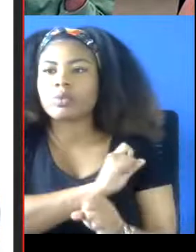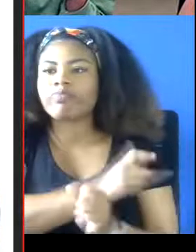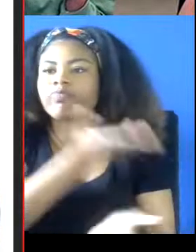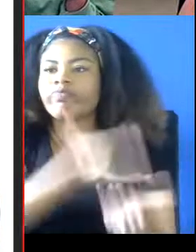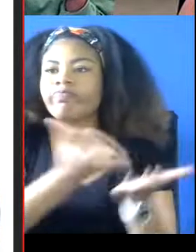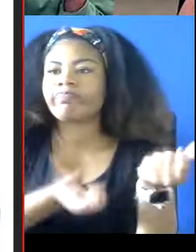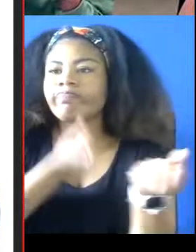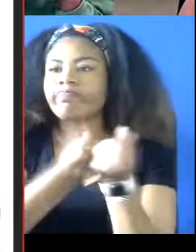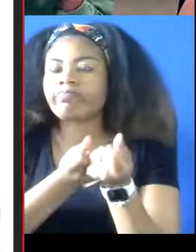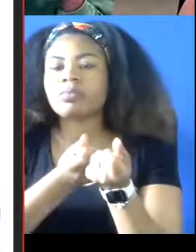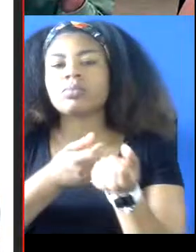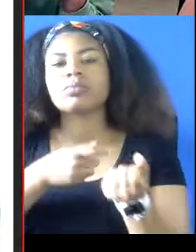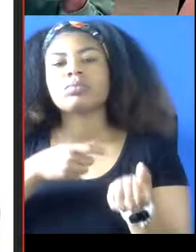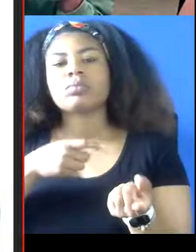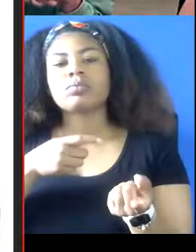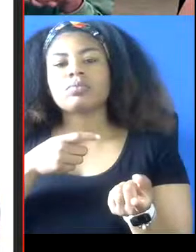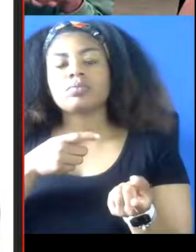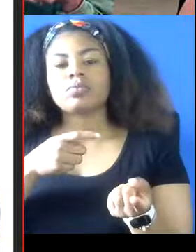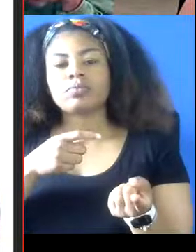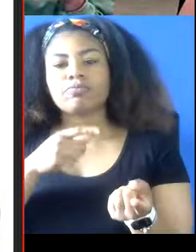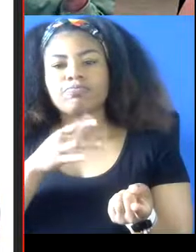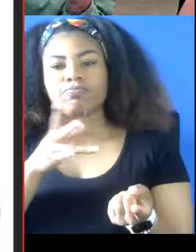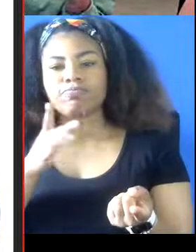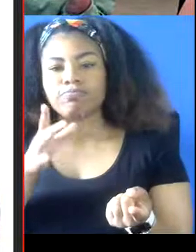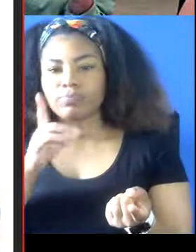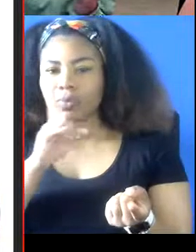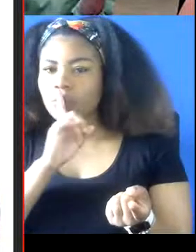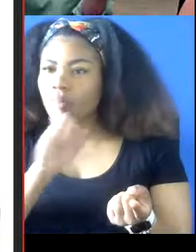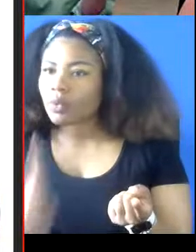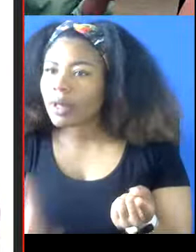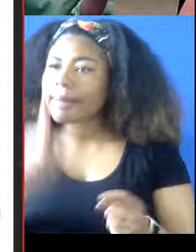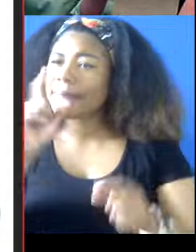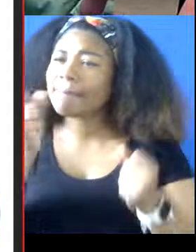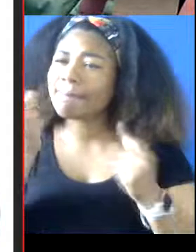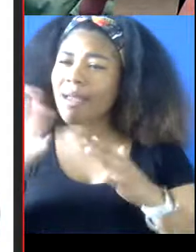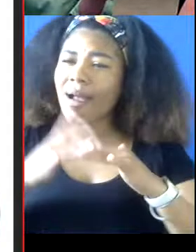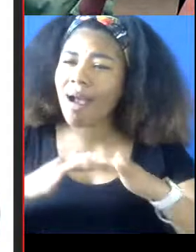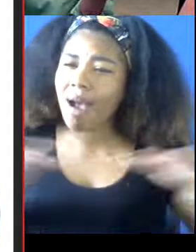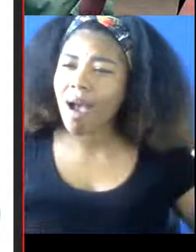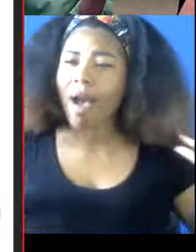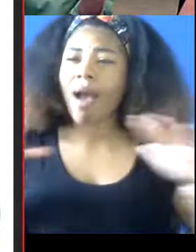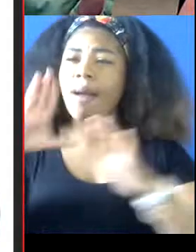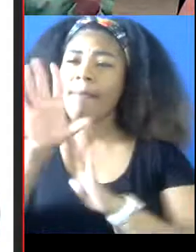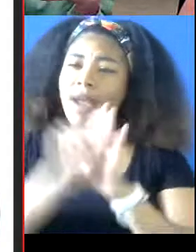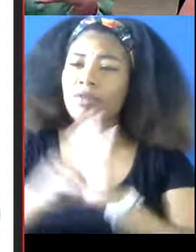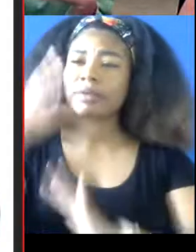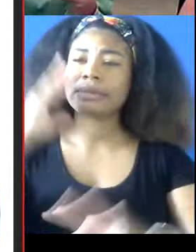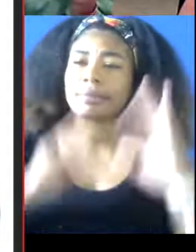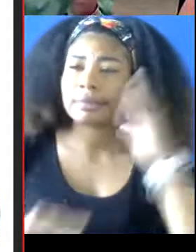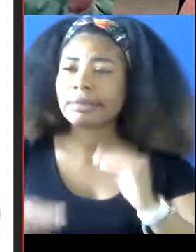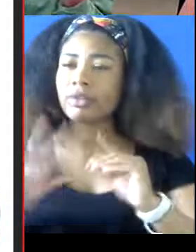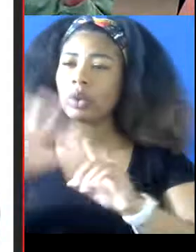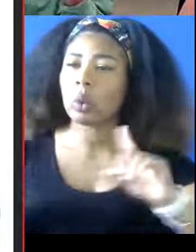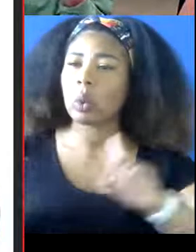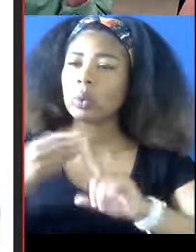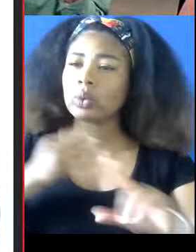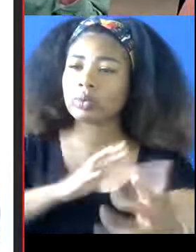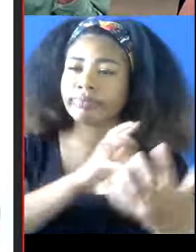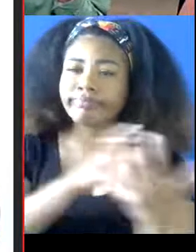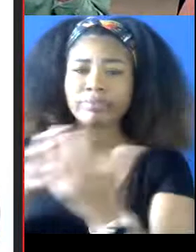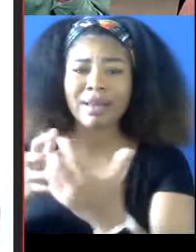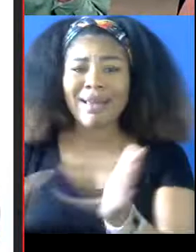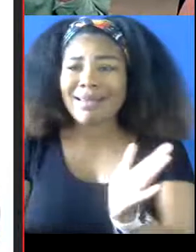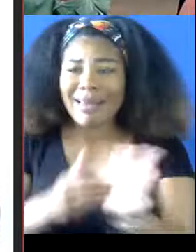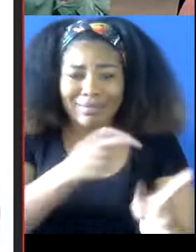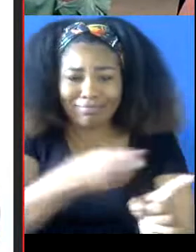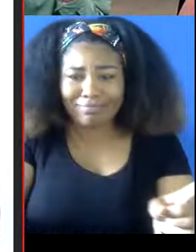to address the different cultures, and exactly what Dr. Payne talked about earlier. What do each of our students bring in